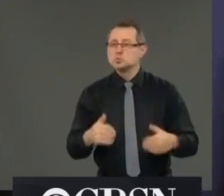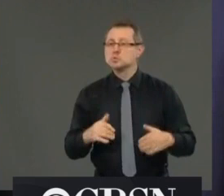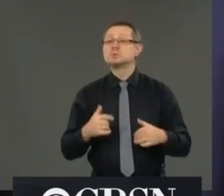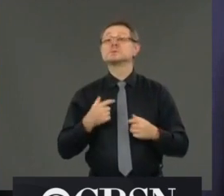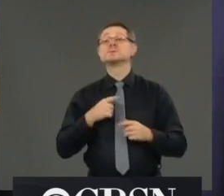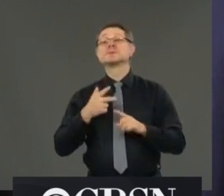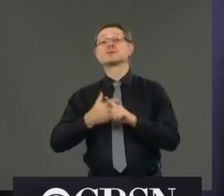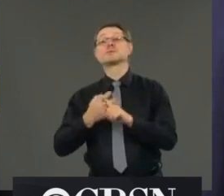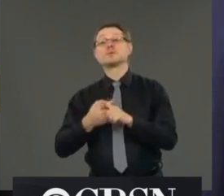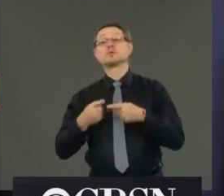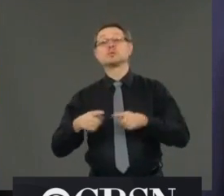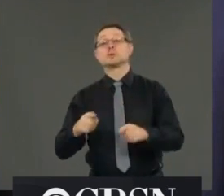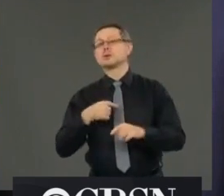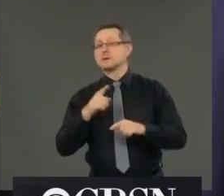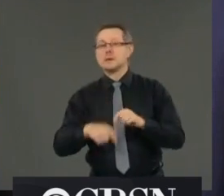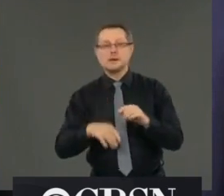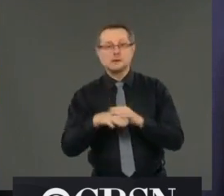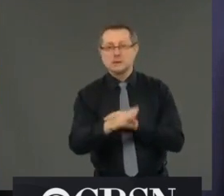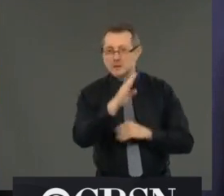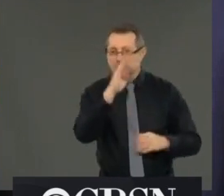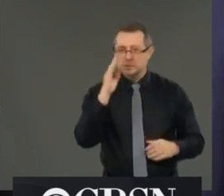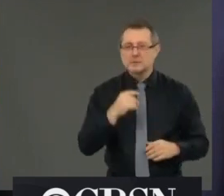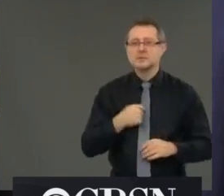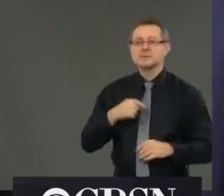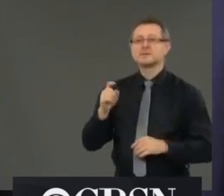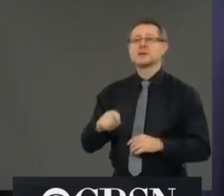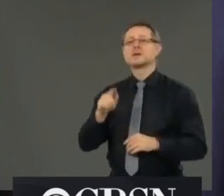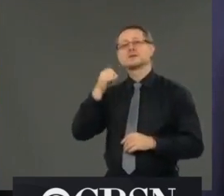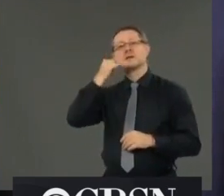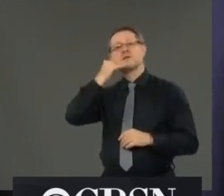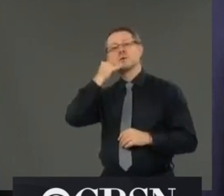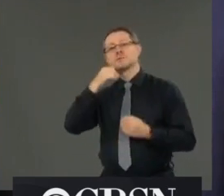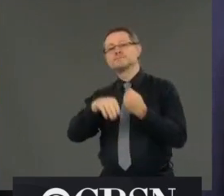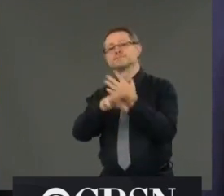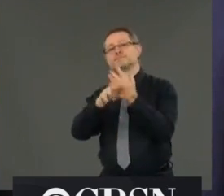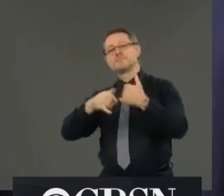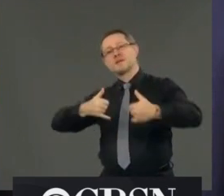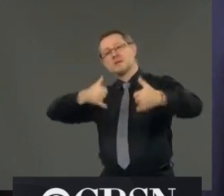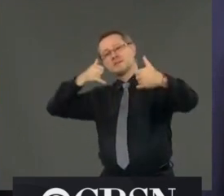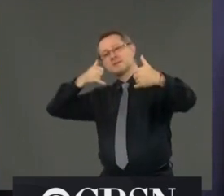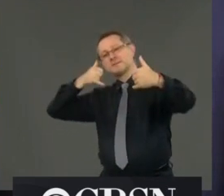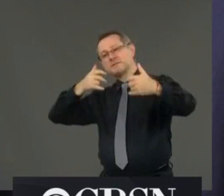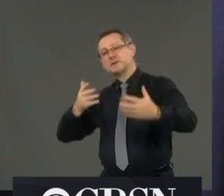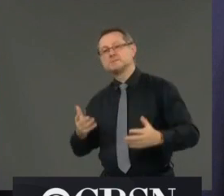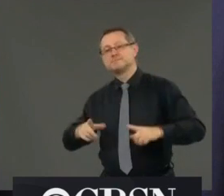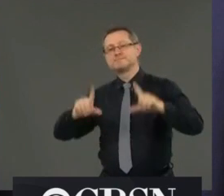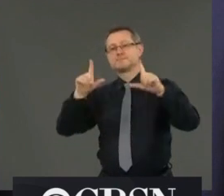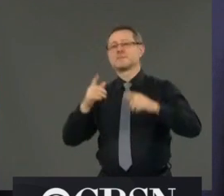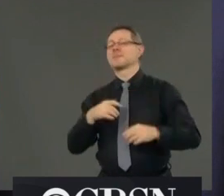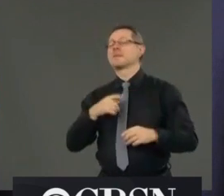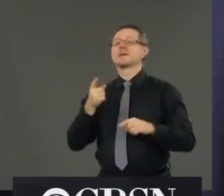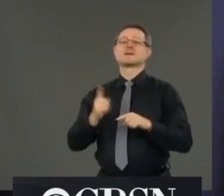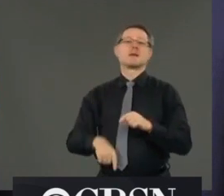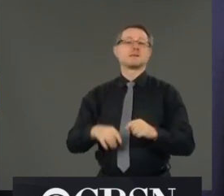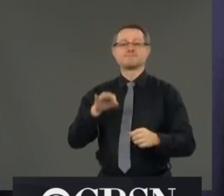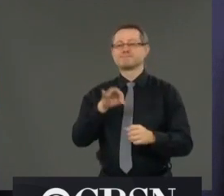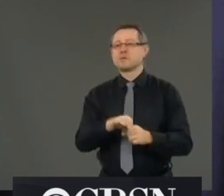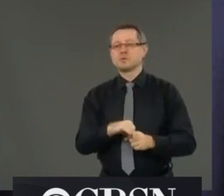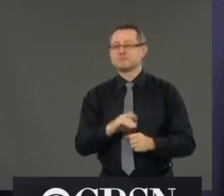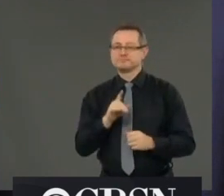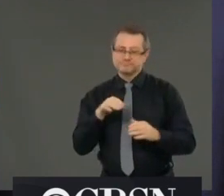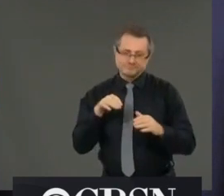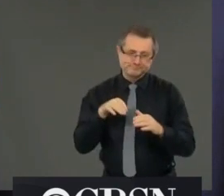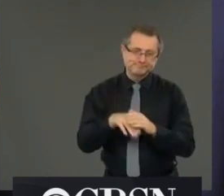to telemedicine. You saw all these issues pop up. You can't vote at a voting booth anymore. You can't